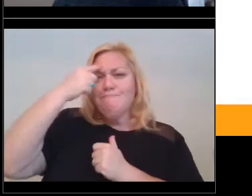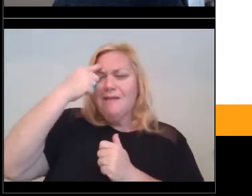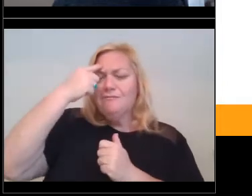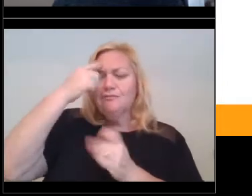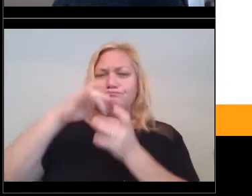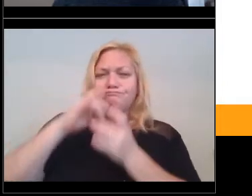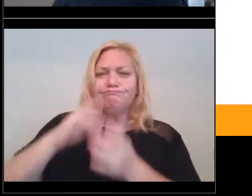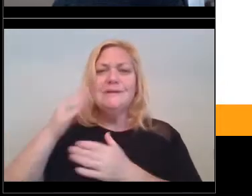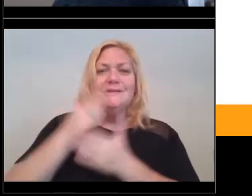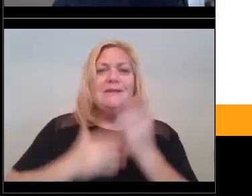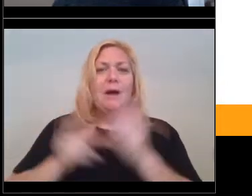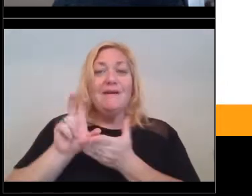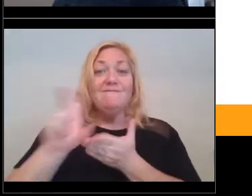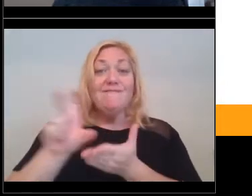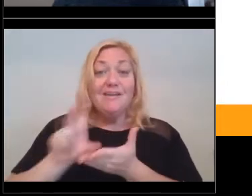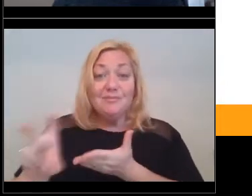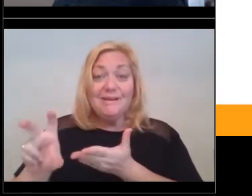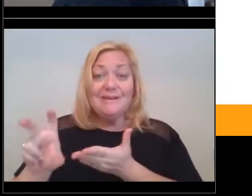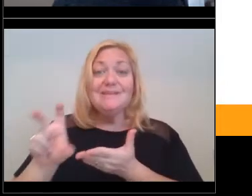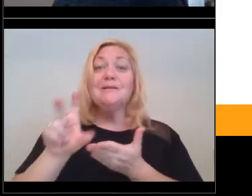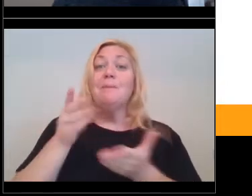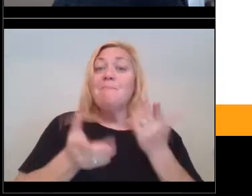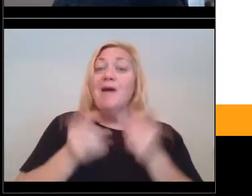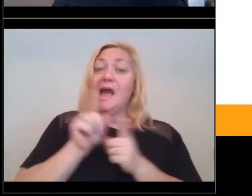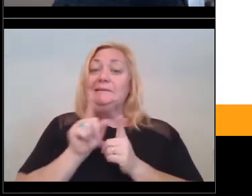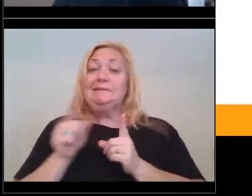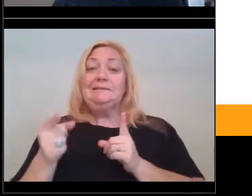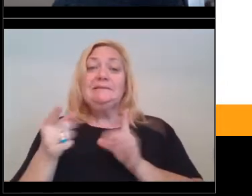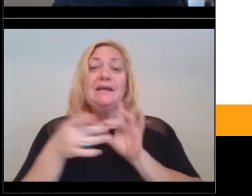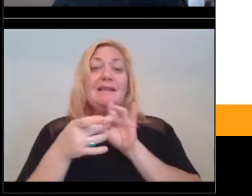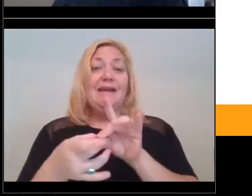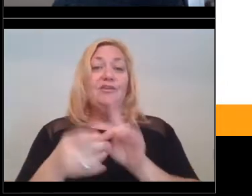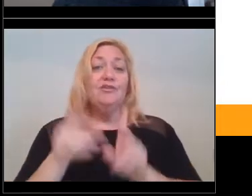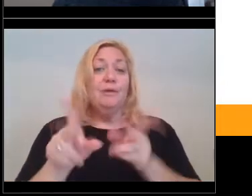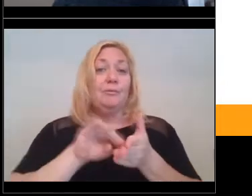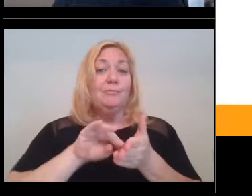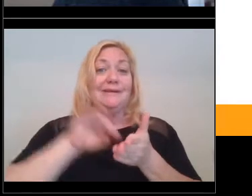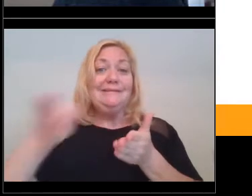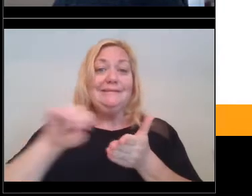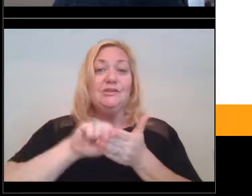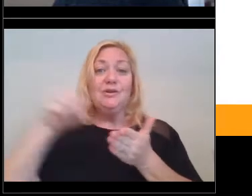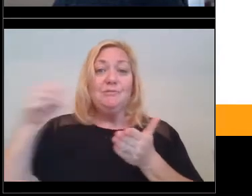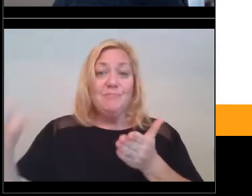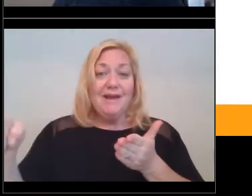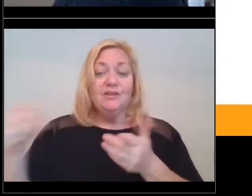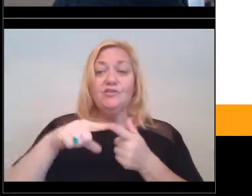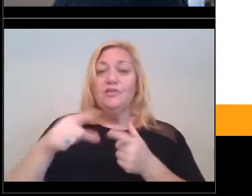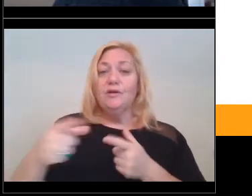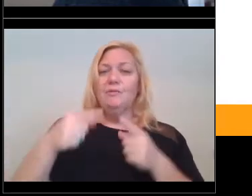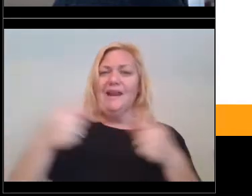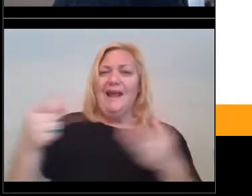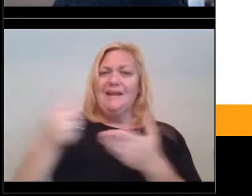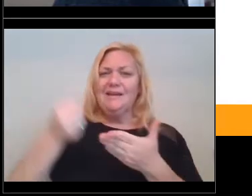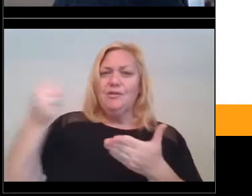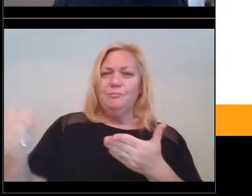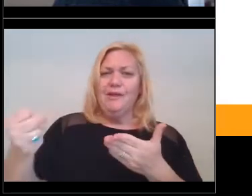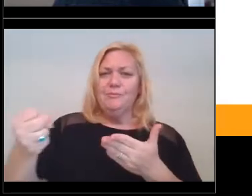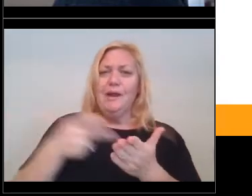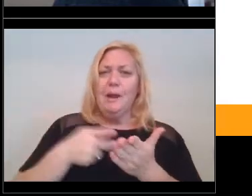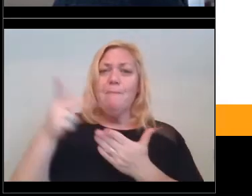some investments may inadvertently lead to displacement. So coming up with an anti-displacement policy within this guidebook